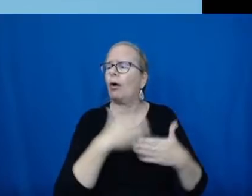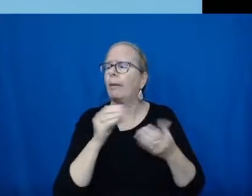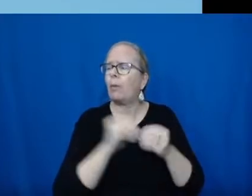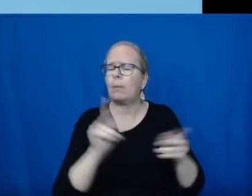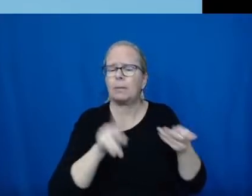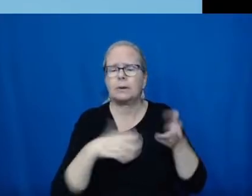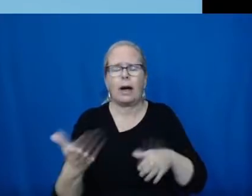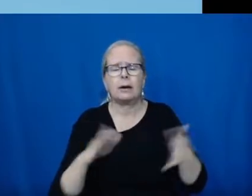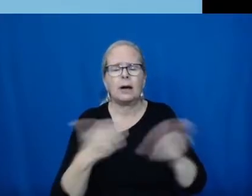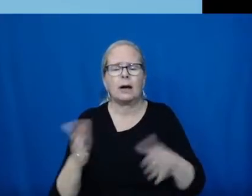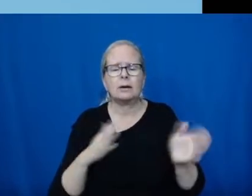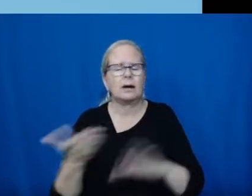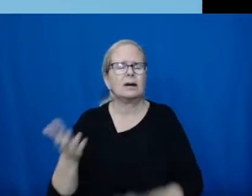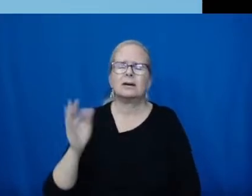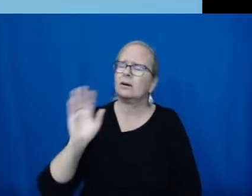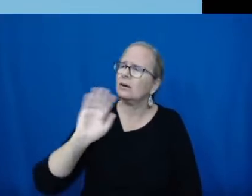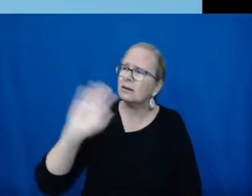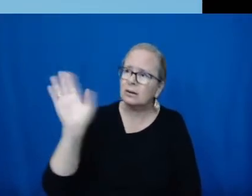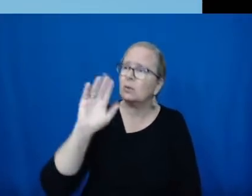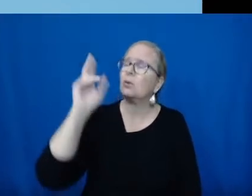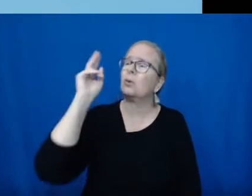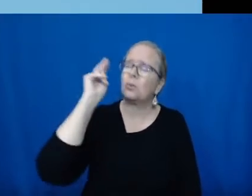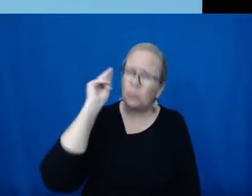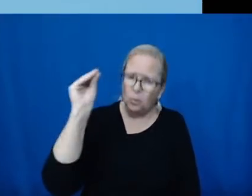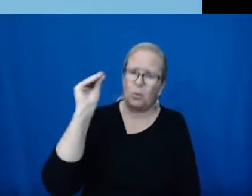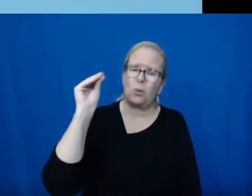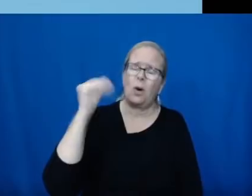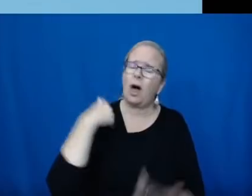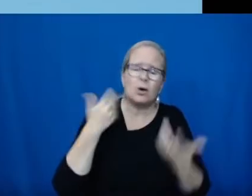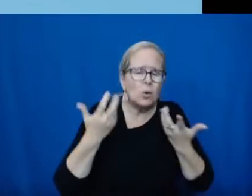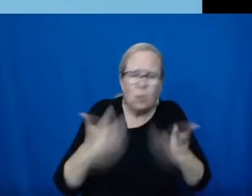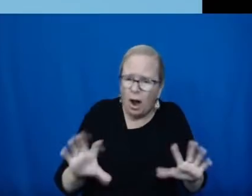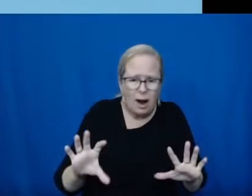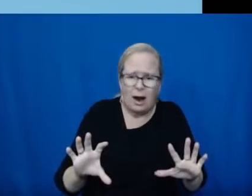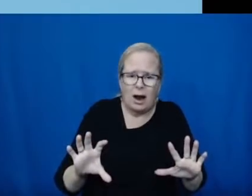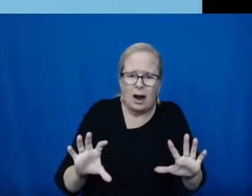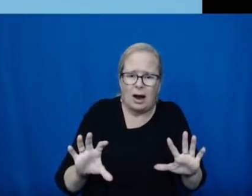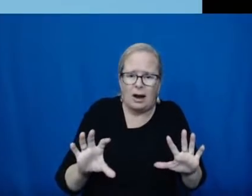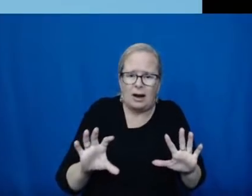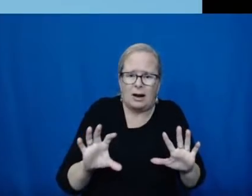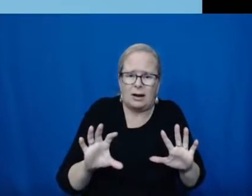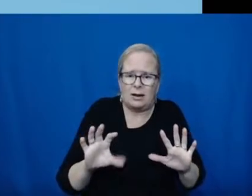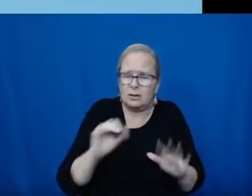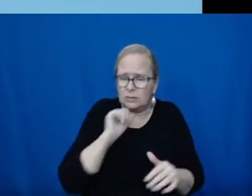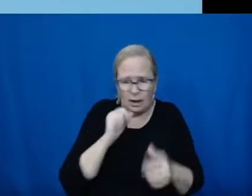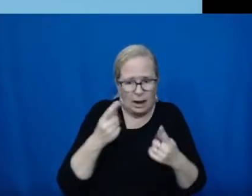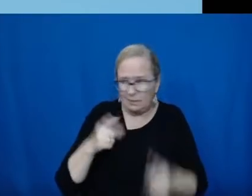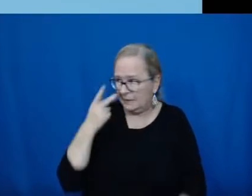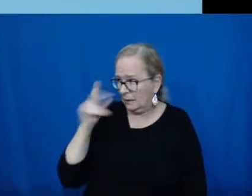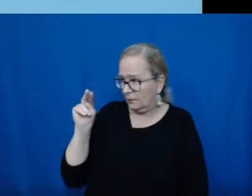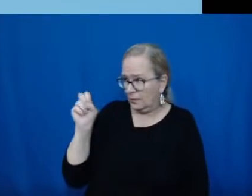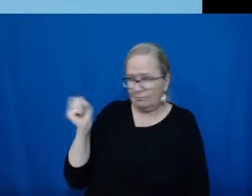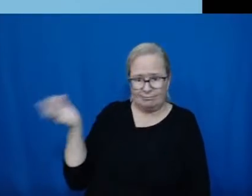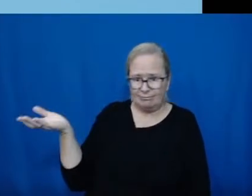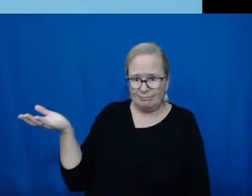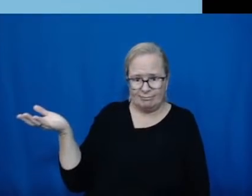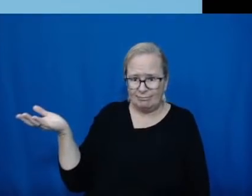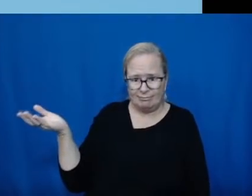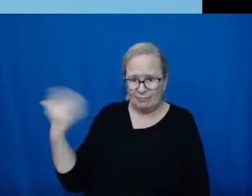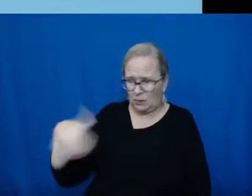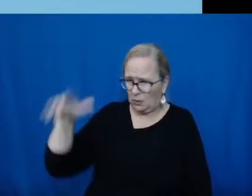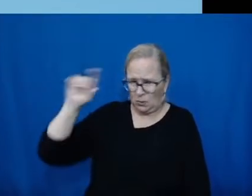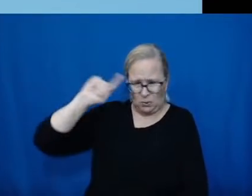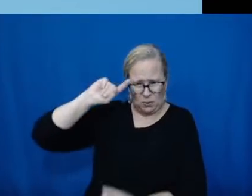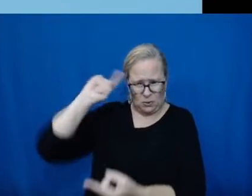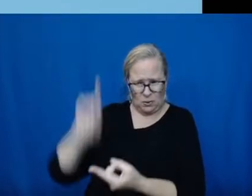example. So people who live in Nova Scotia are not dying as much as people who live here. And okay, but anyway, we